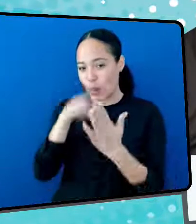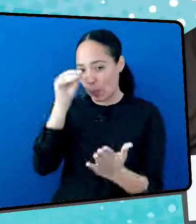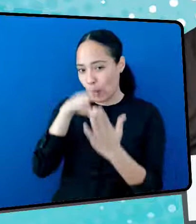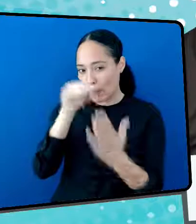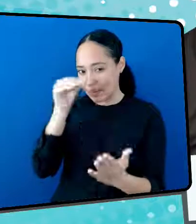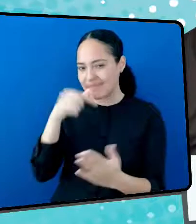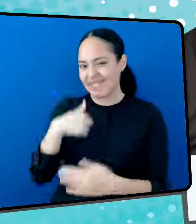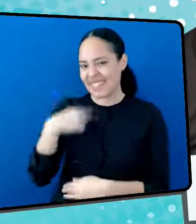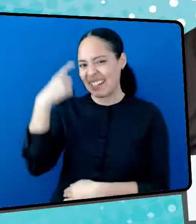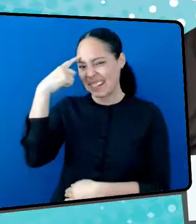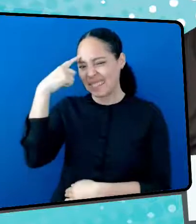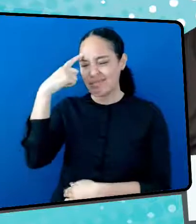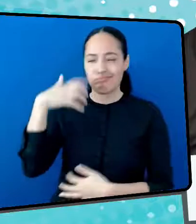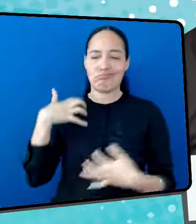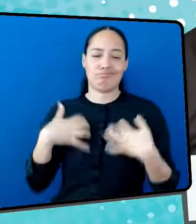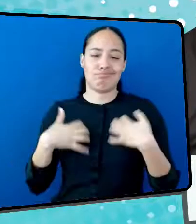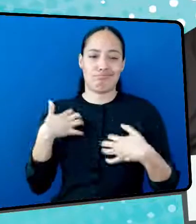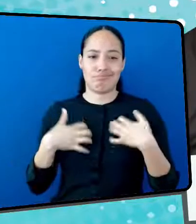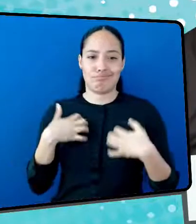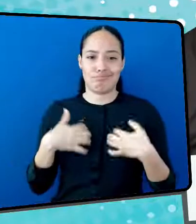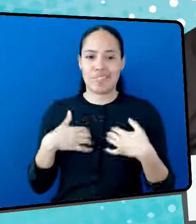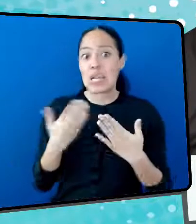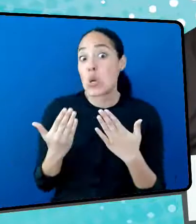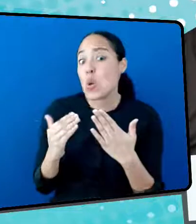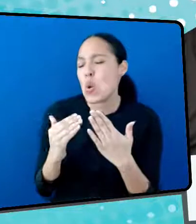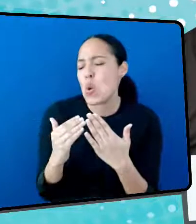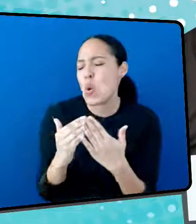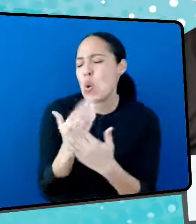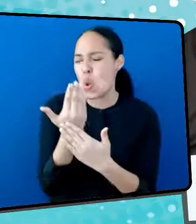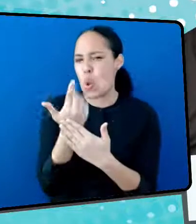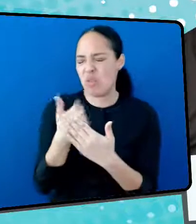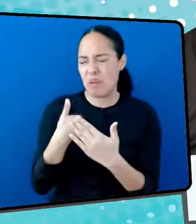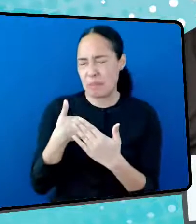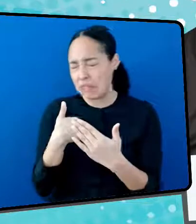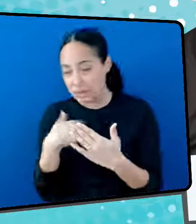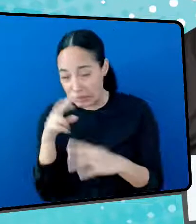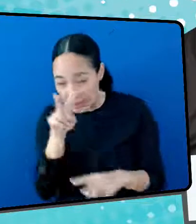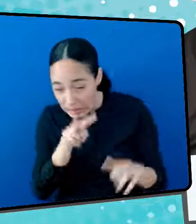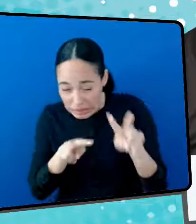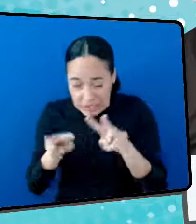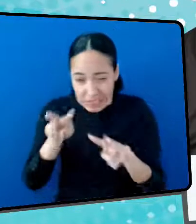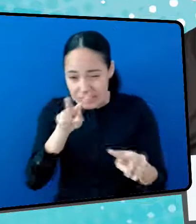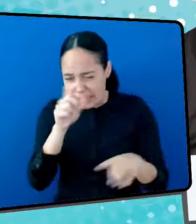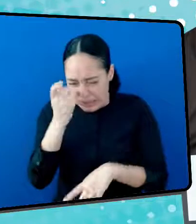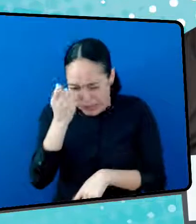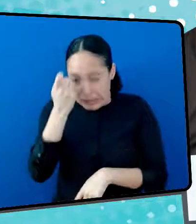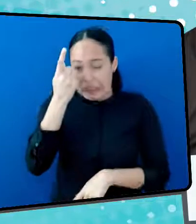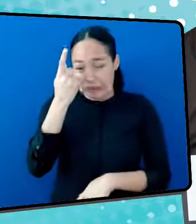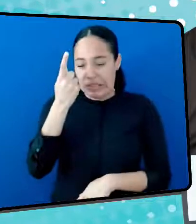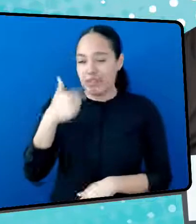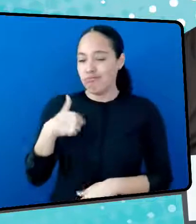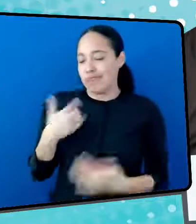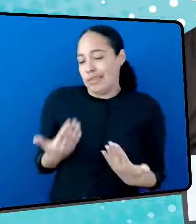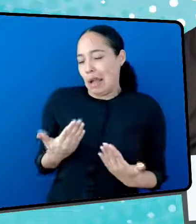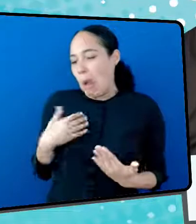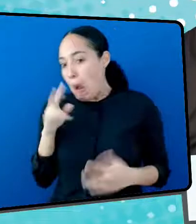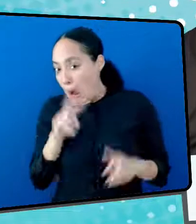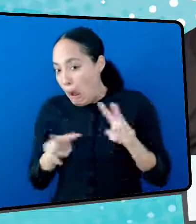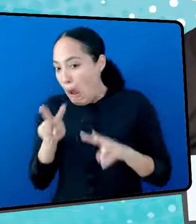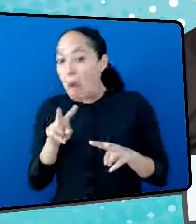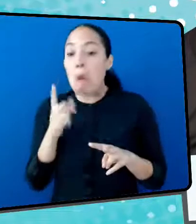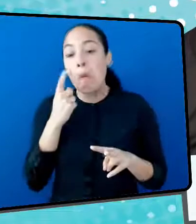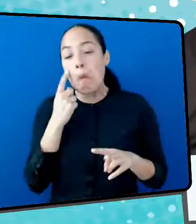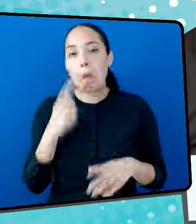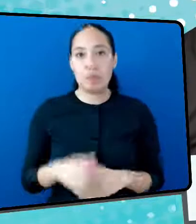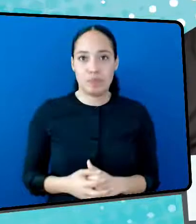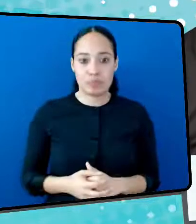again, it's kind of early days, so trying to get my head around that. Definitely. Cool. And final question, what